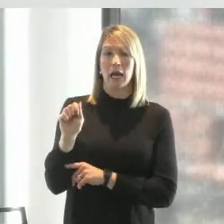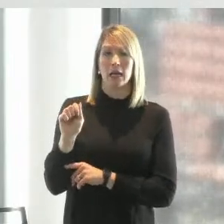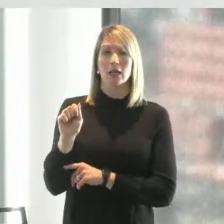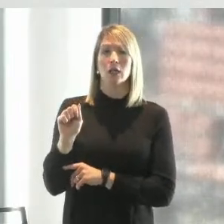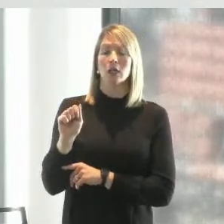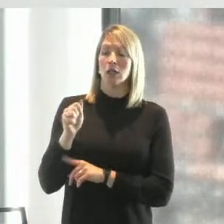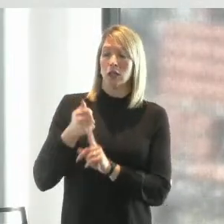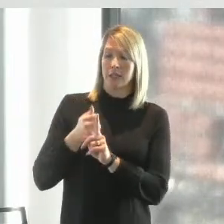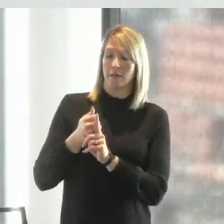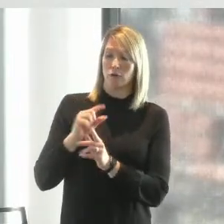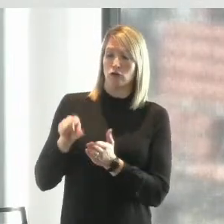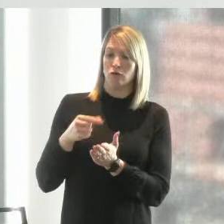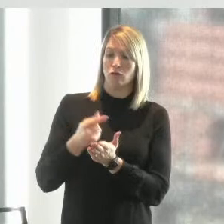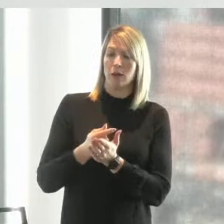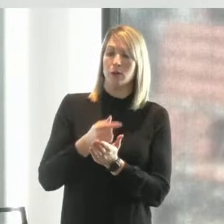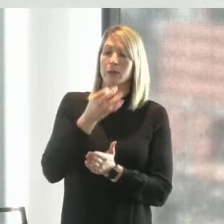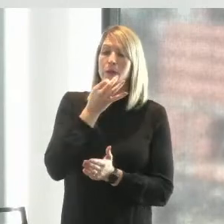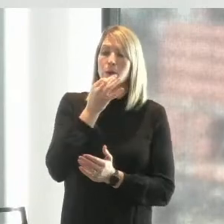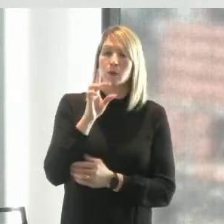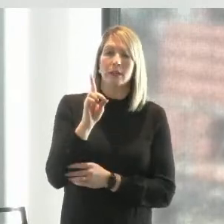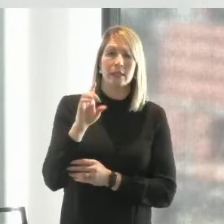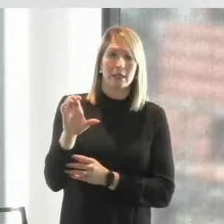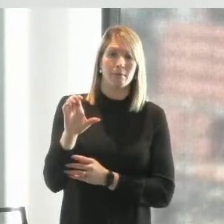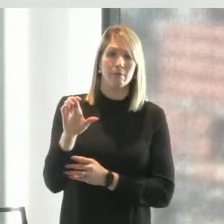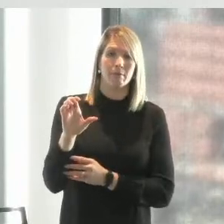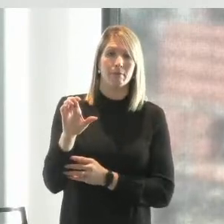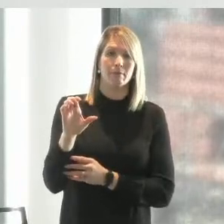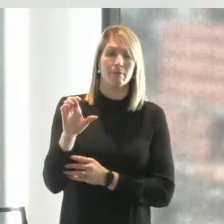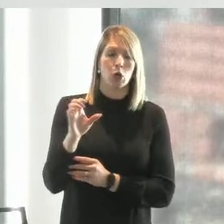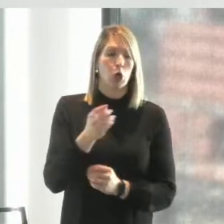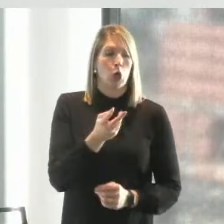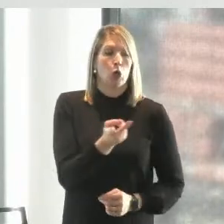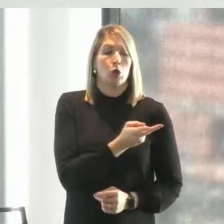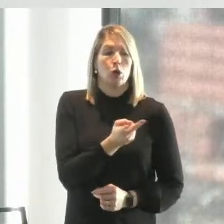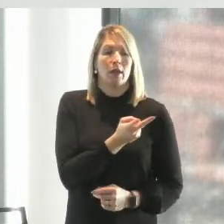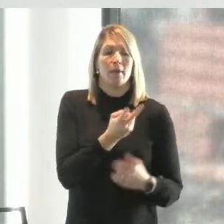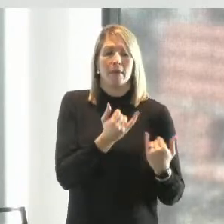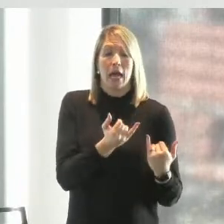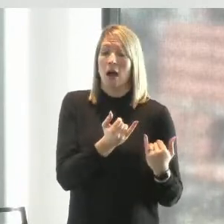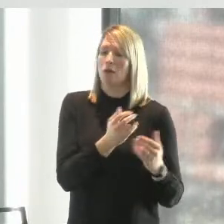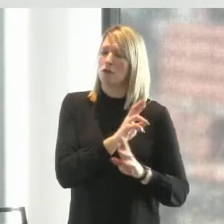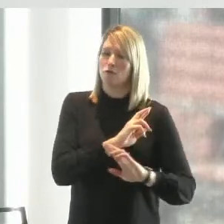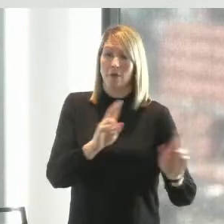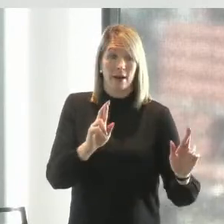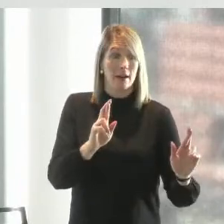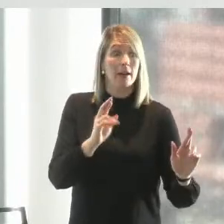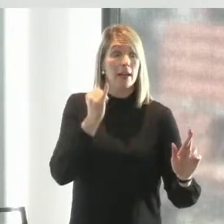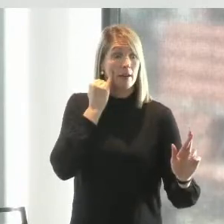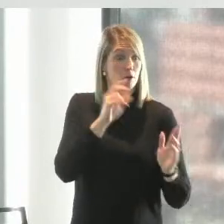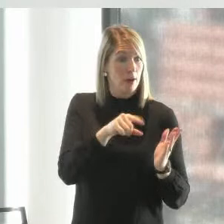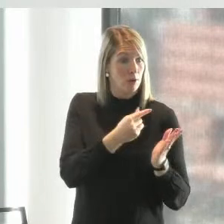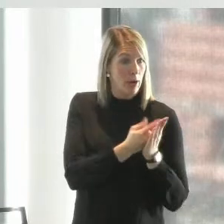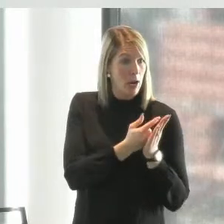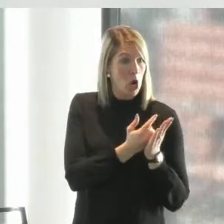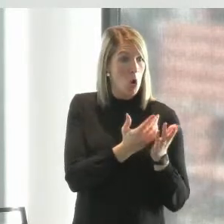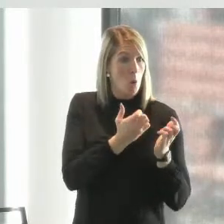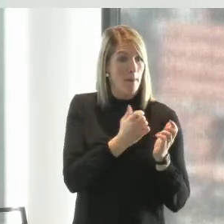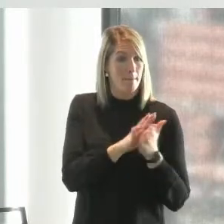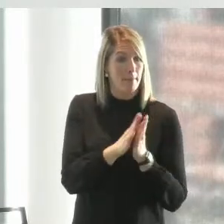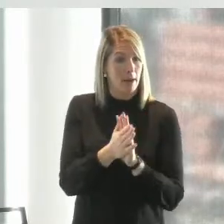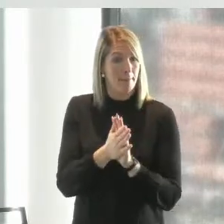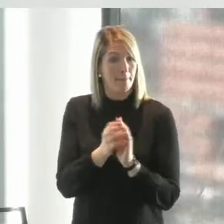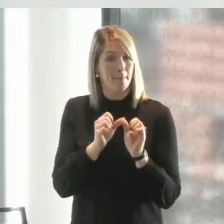graduating in December. Yamini now has a direct pathway, if she so chooses, for permanent